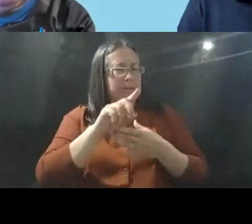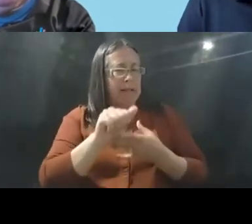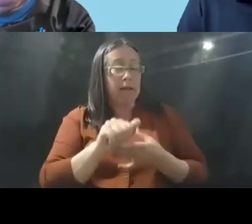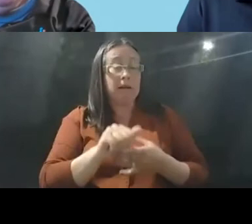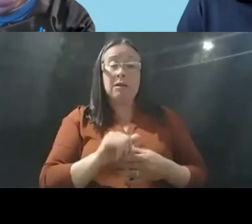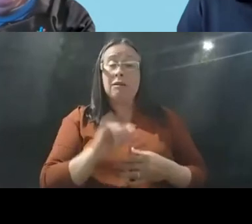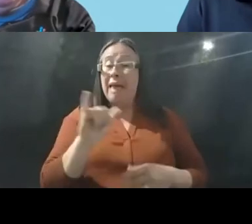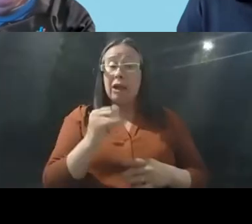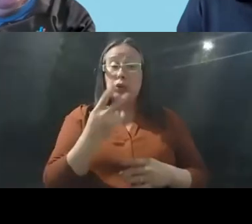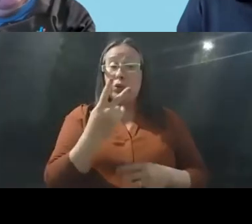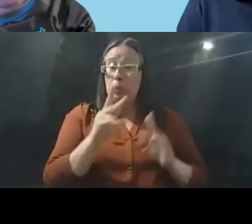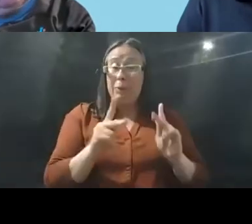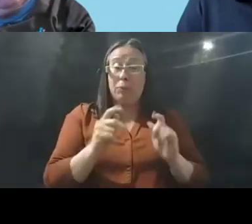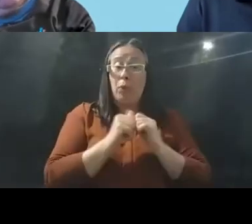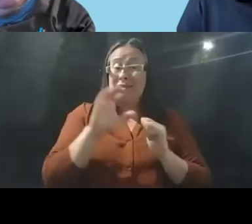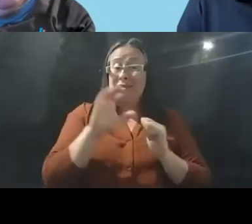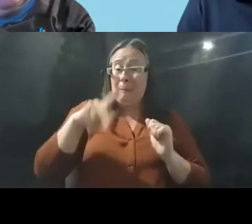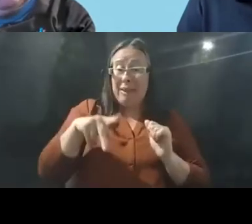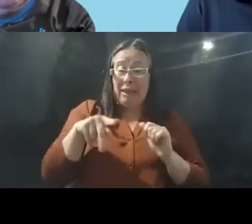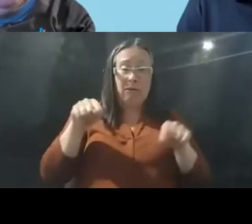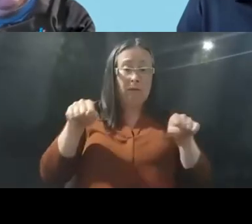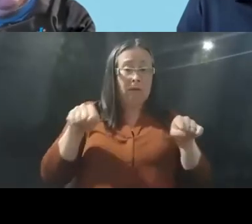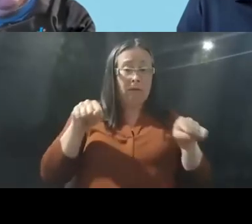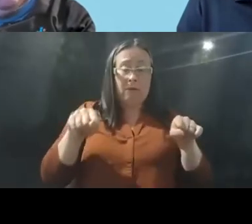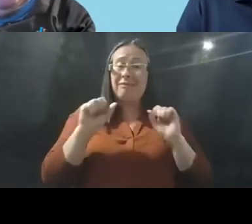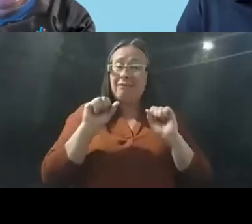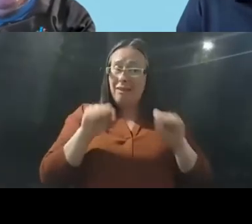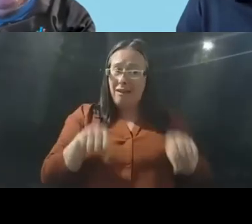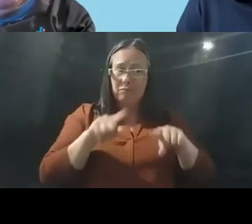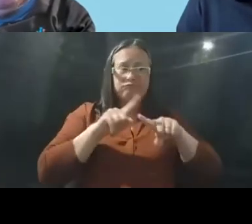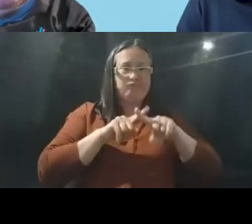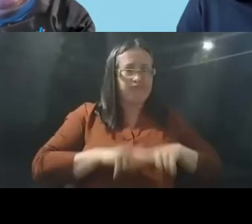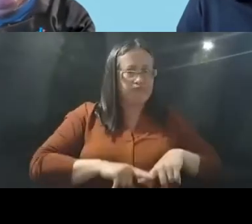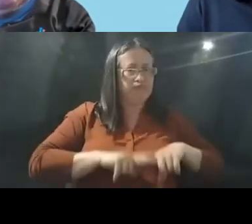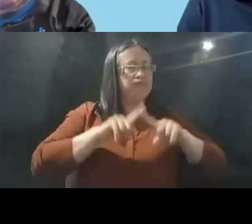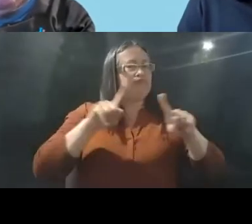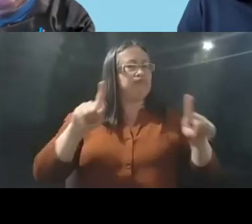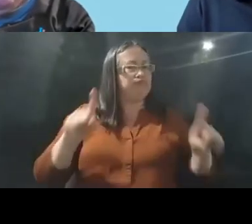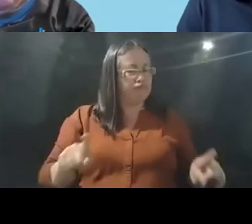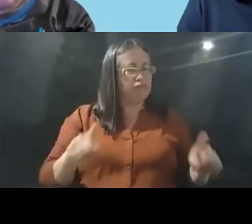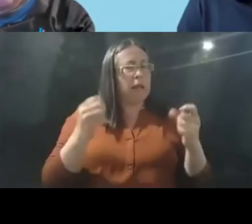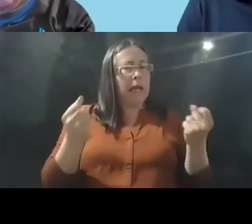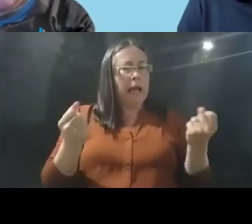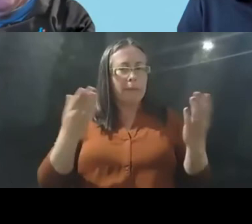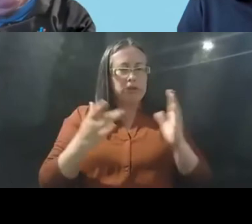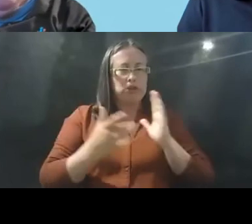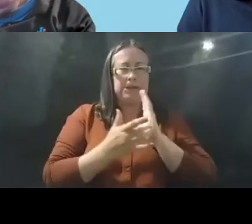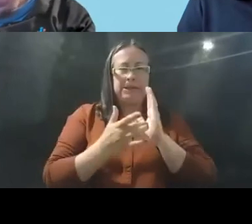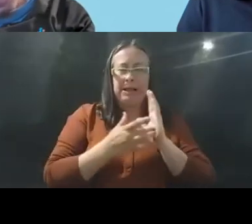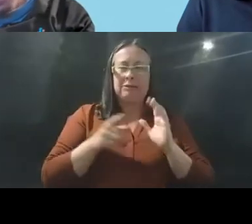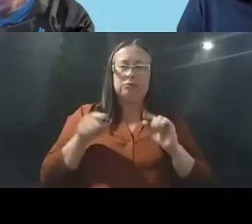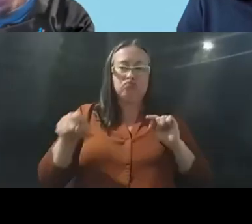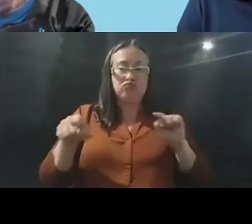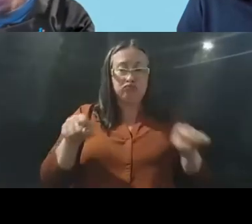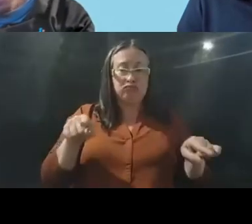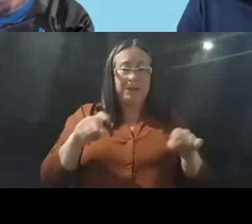with CP can be vastly very, different in the amount of technology they need, right?